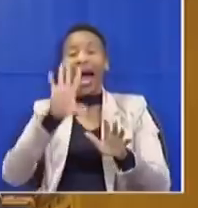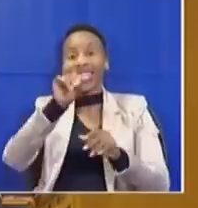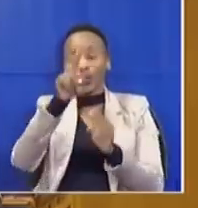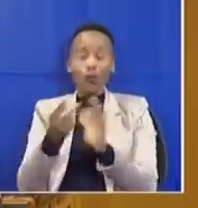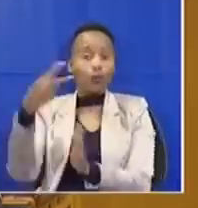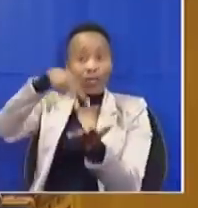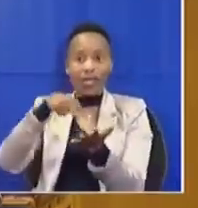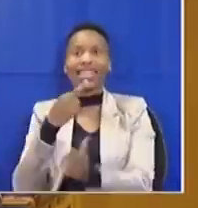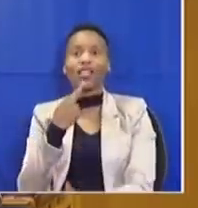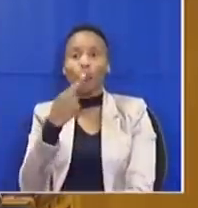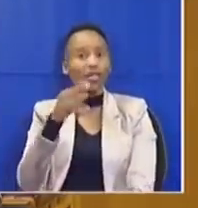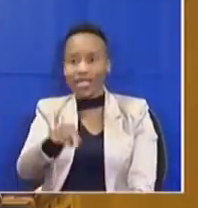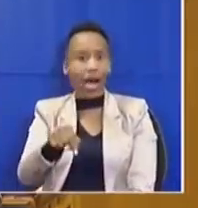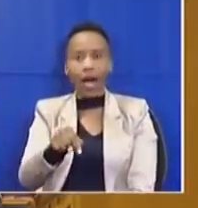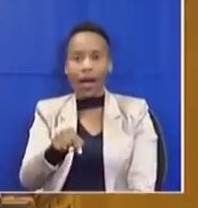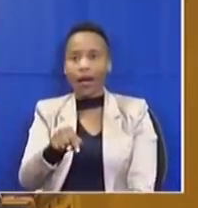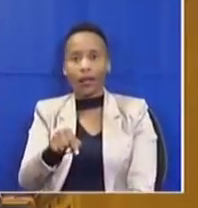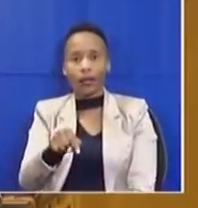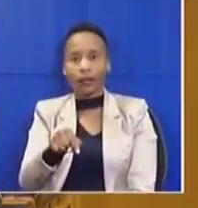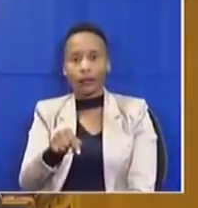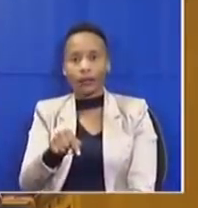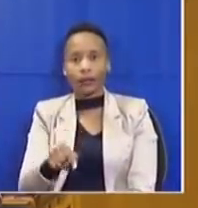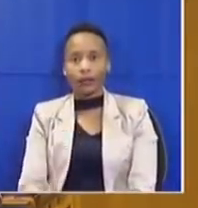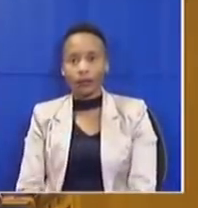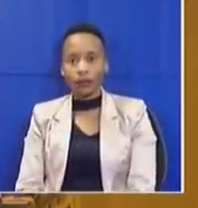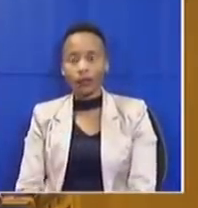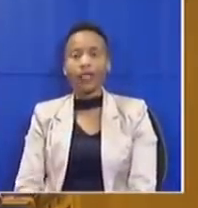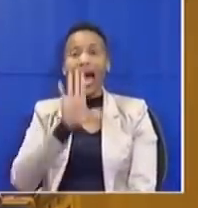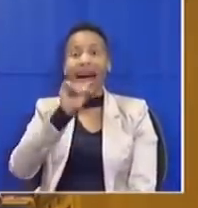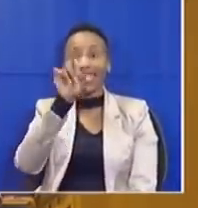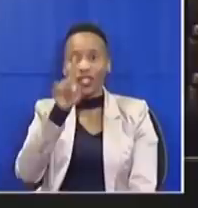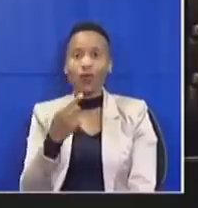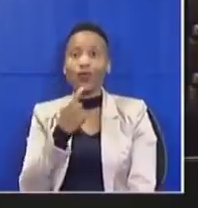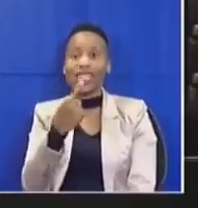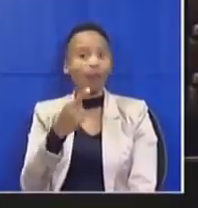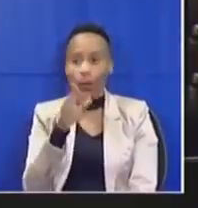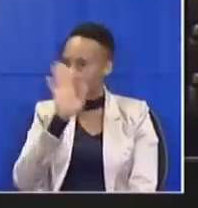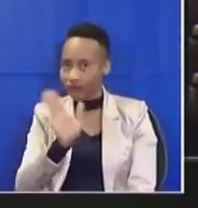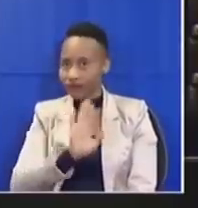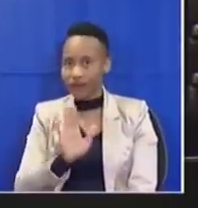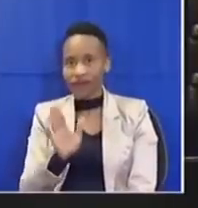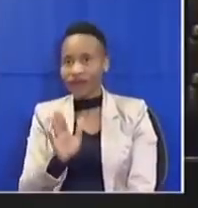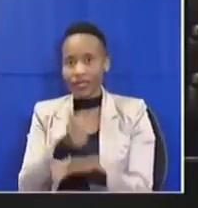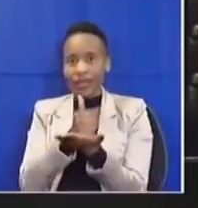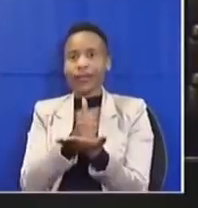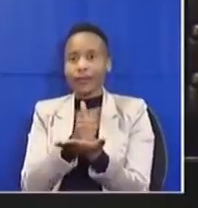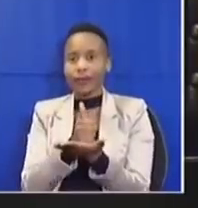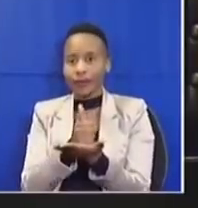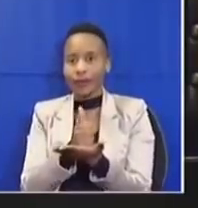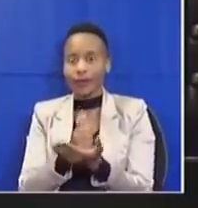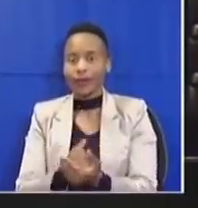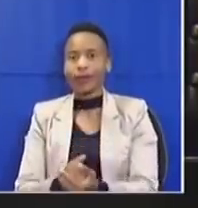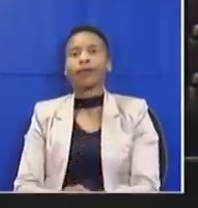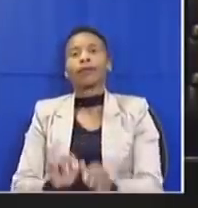to respond. I didn't ask you to respond. Take your seat. Can we